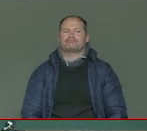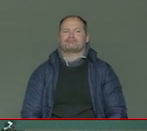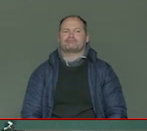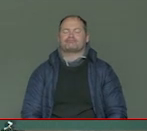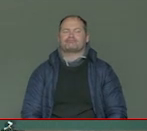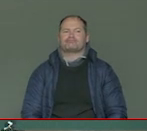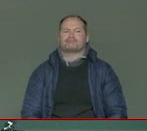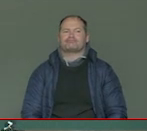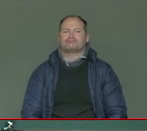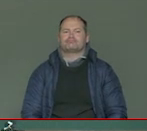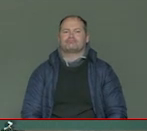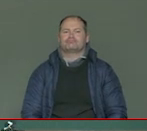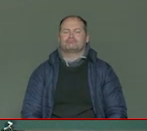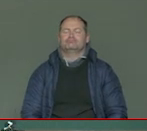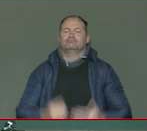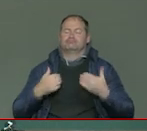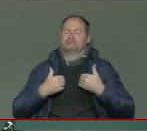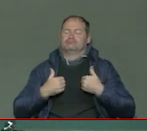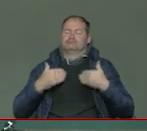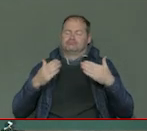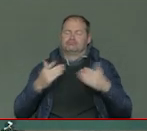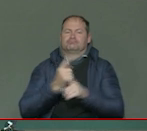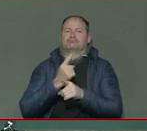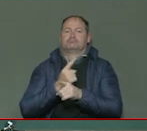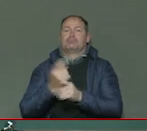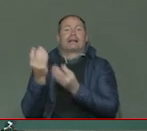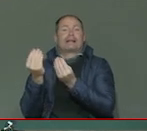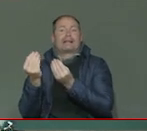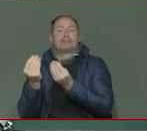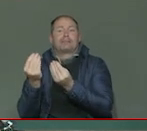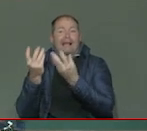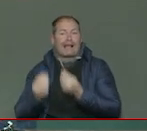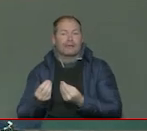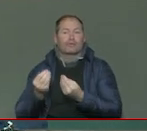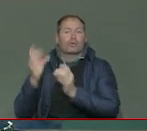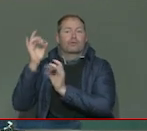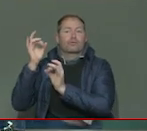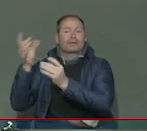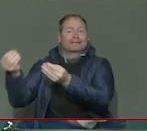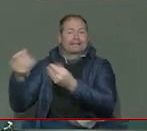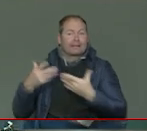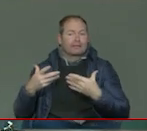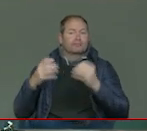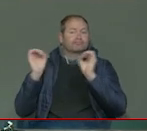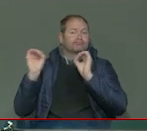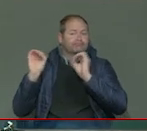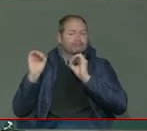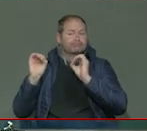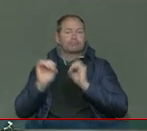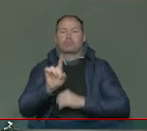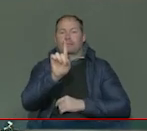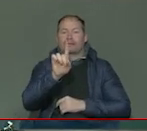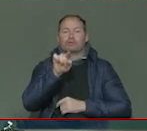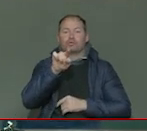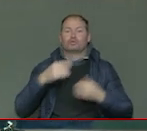You always start with that one. Even though they don't give you the balance now, you start with the balance. And if they